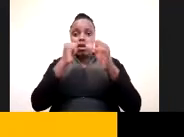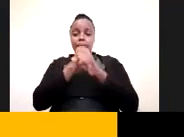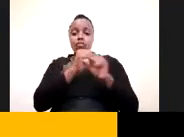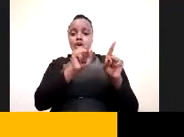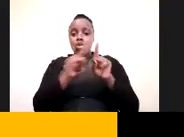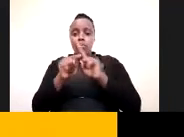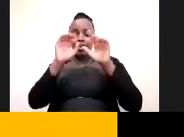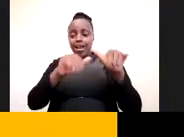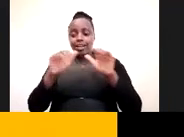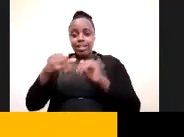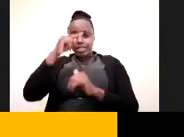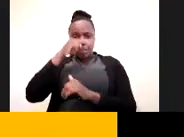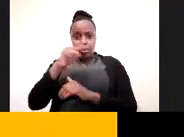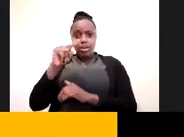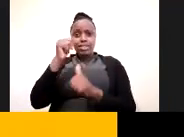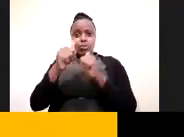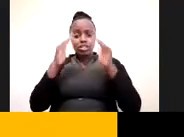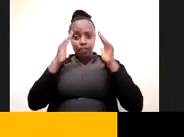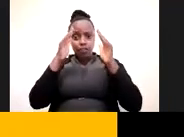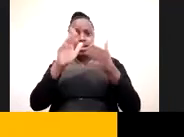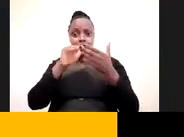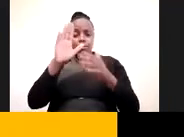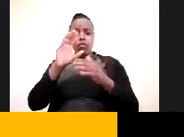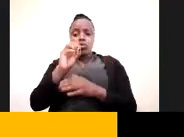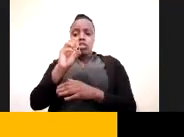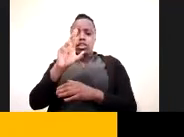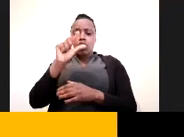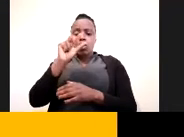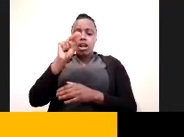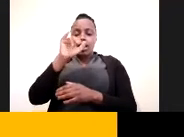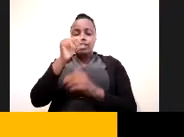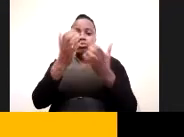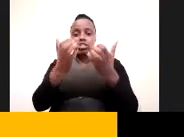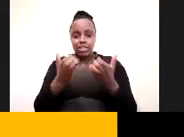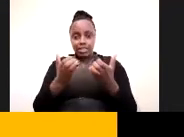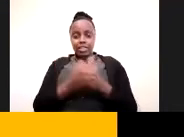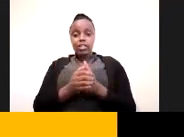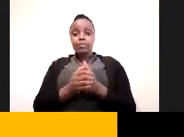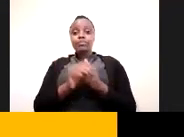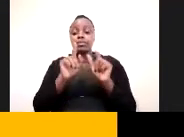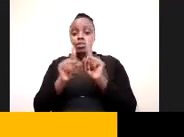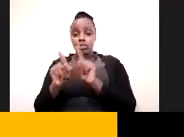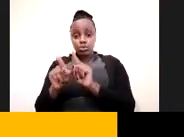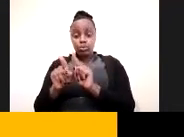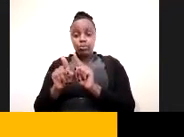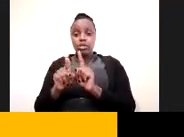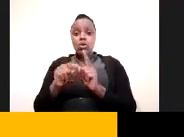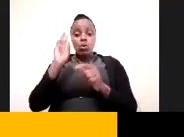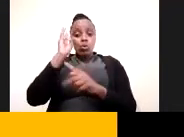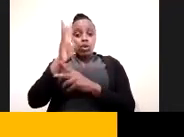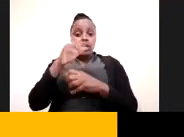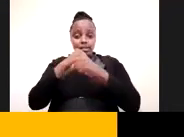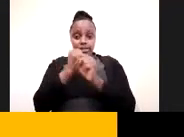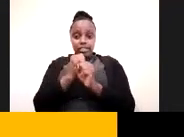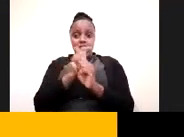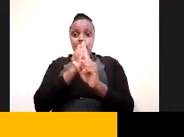policy are really paying attention to organics and its need on the territory. Moreover, we will also create instruments